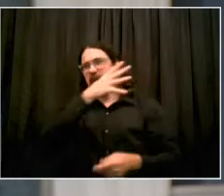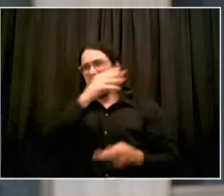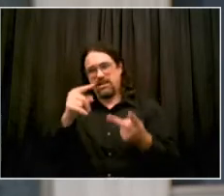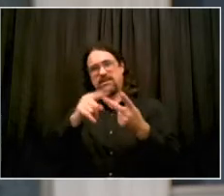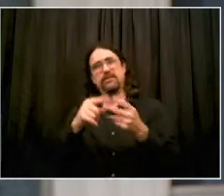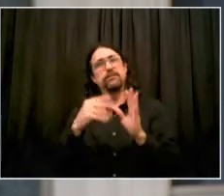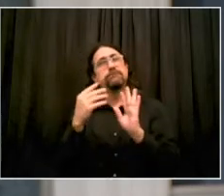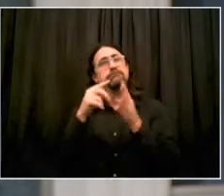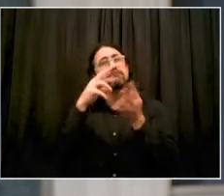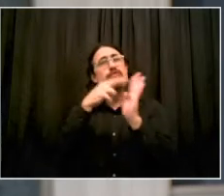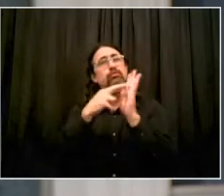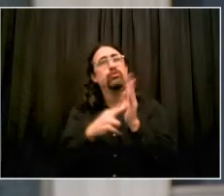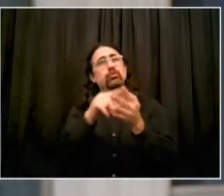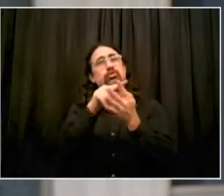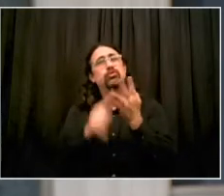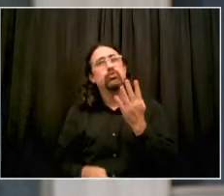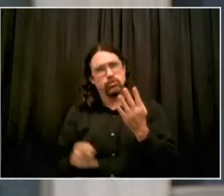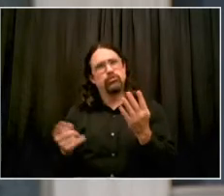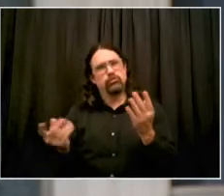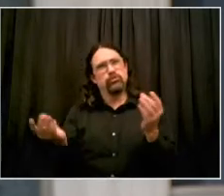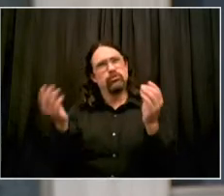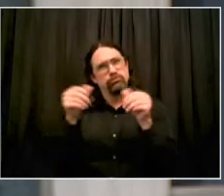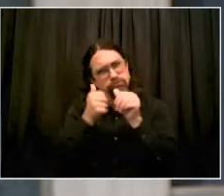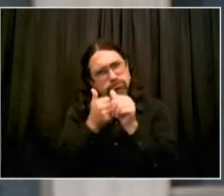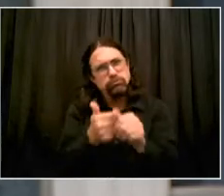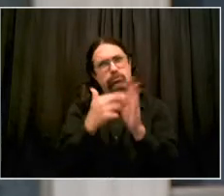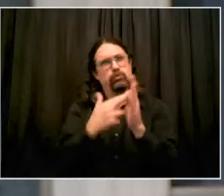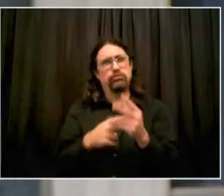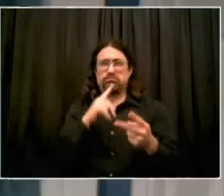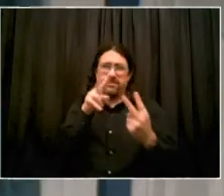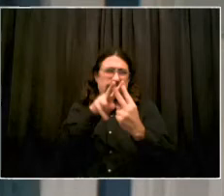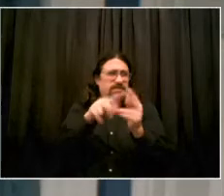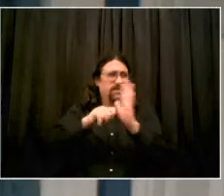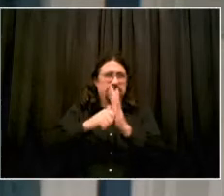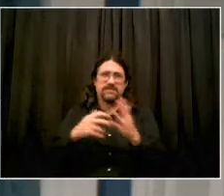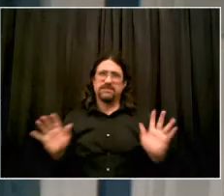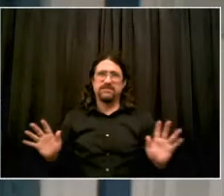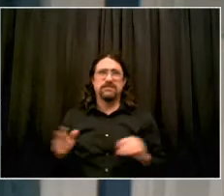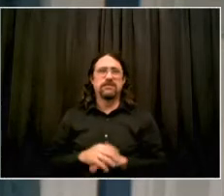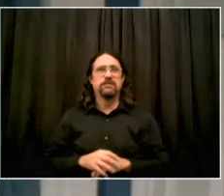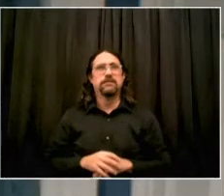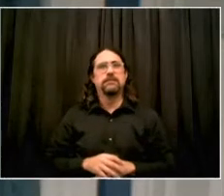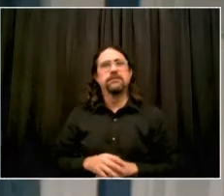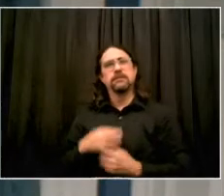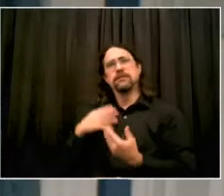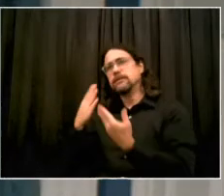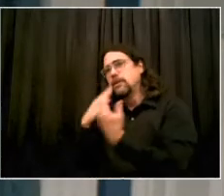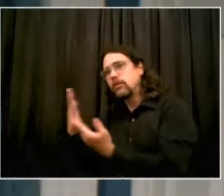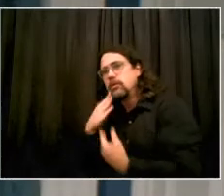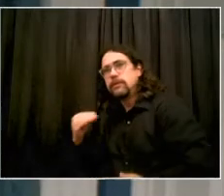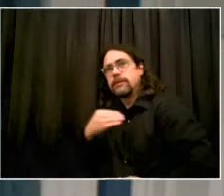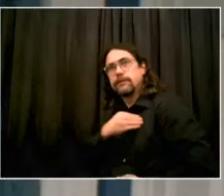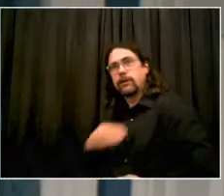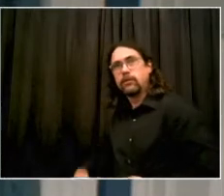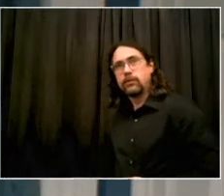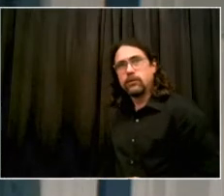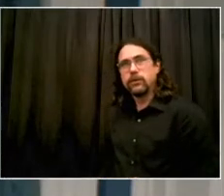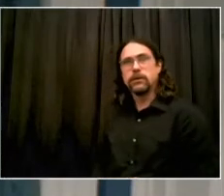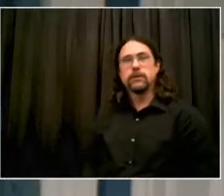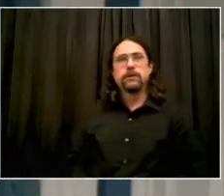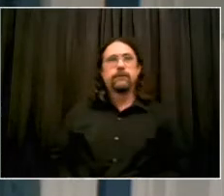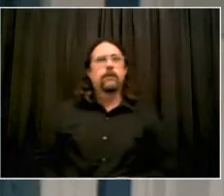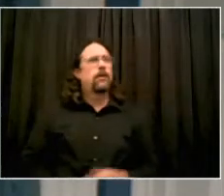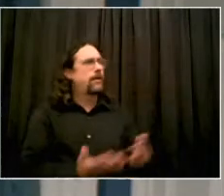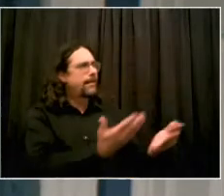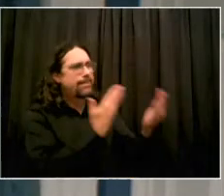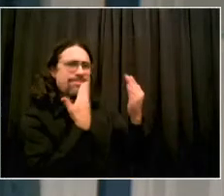by them. Thank you, Mr. Mayor, for all you're doing to keep us safe. Thank you. And Mitch, thank you. Really appreciate the